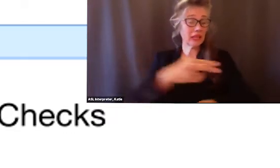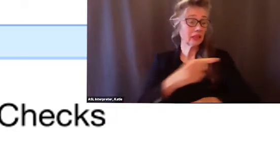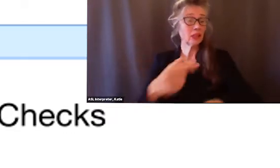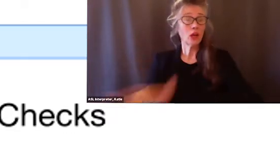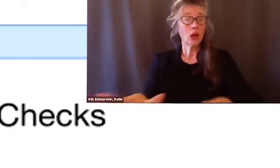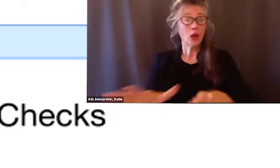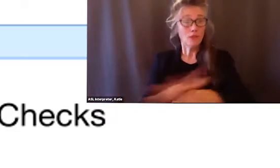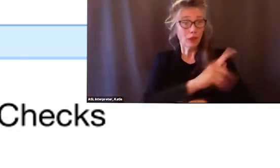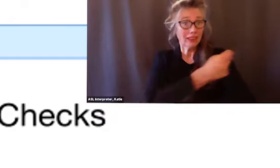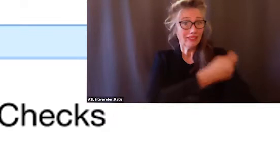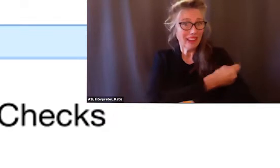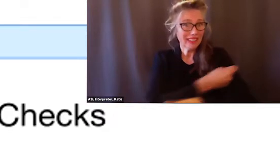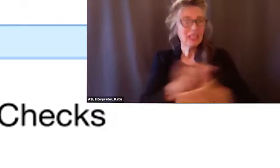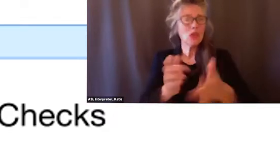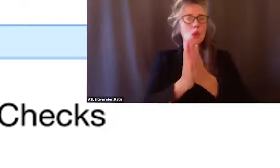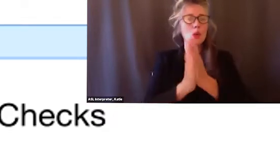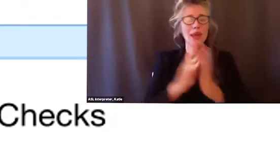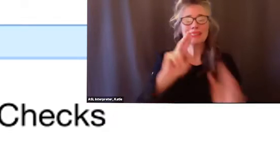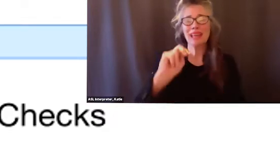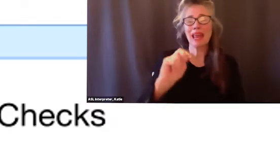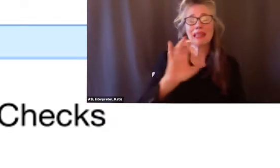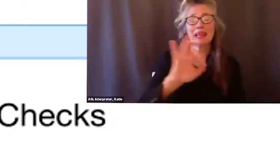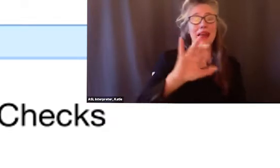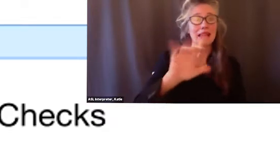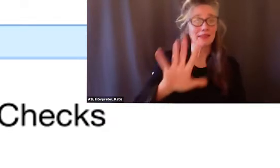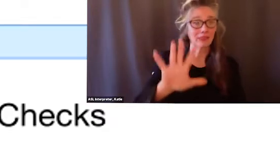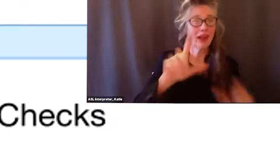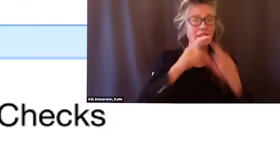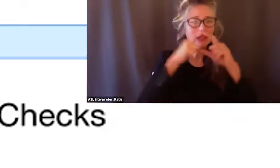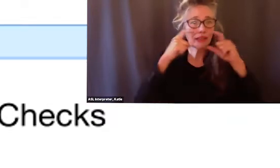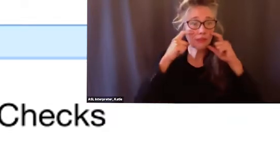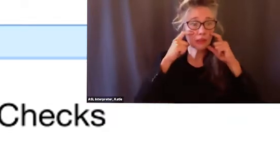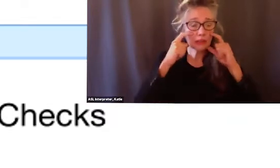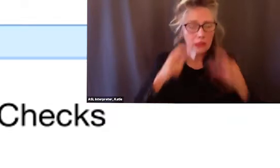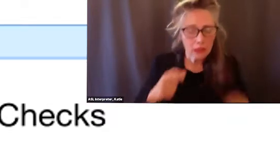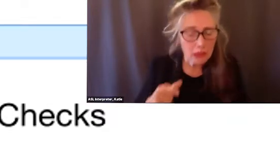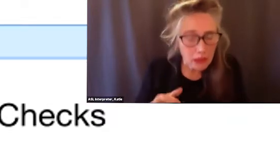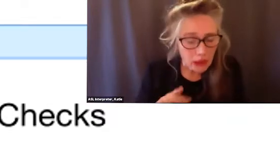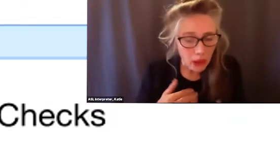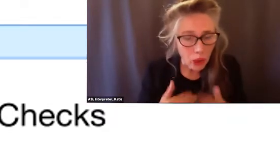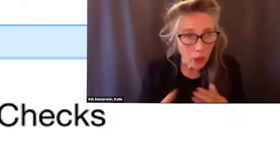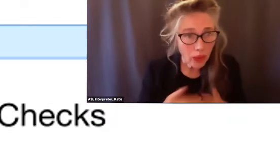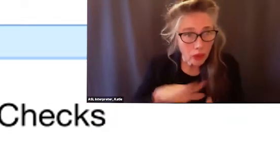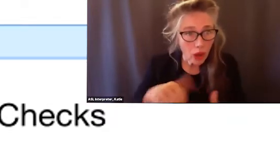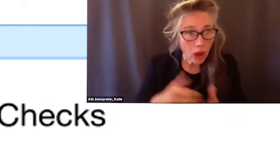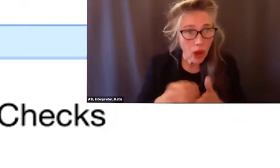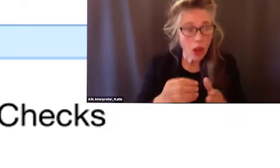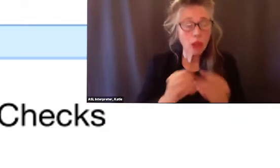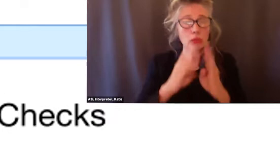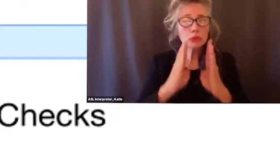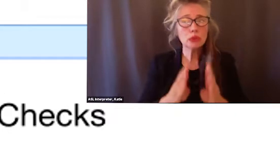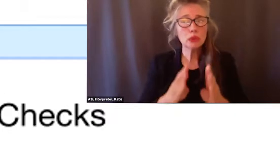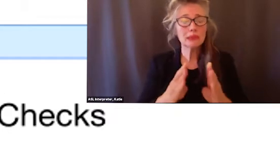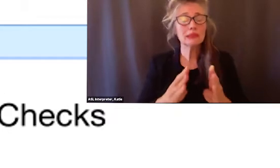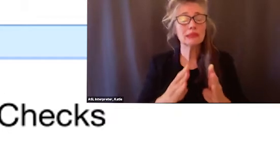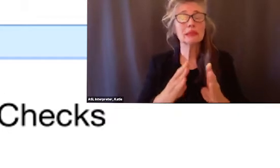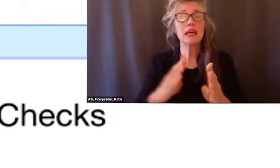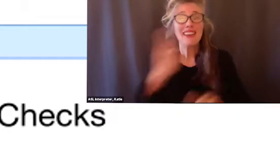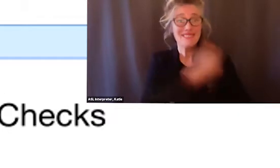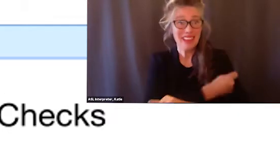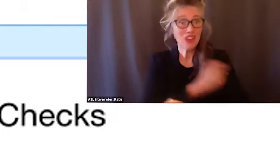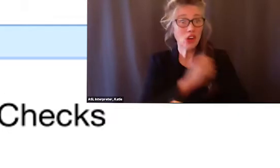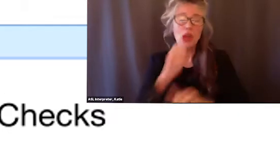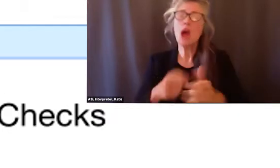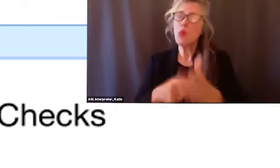coverings. Please note that all employees and students, whether vaccinated or not, will continue to wear face coverings while